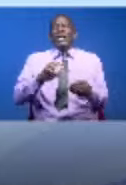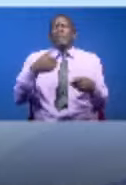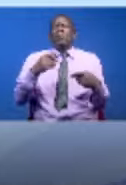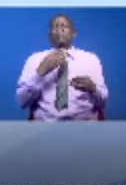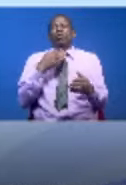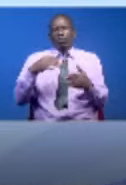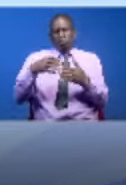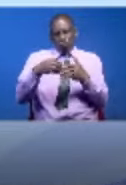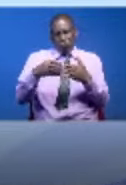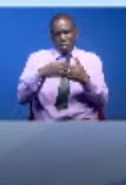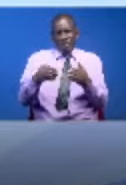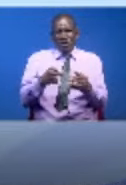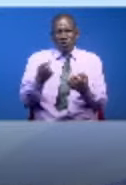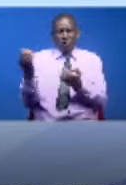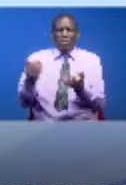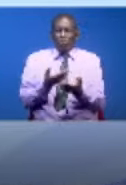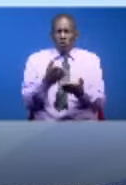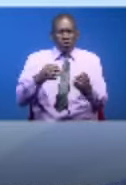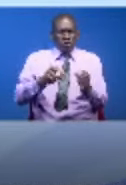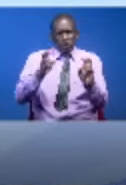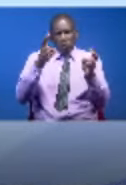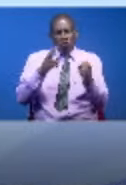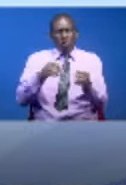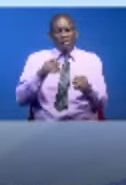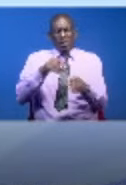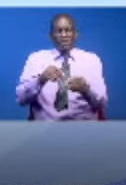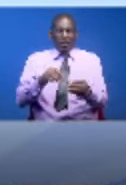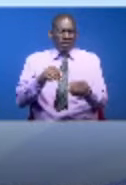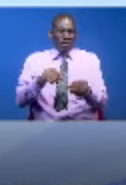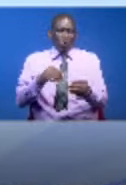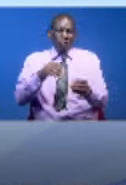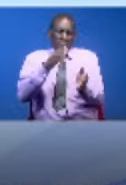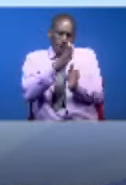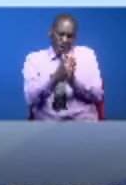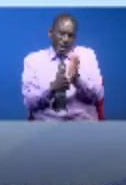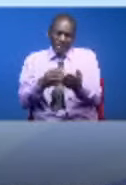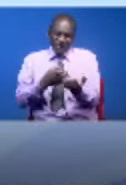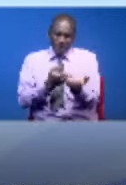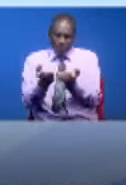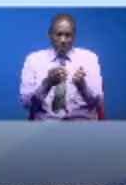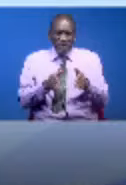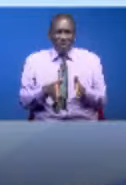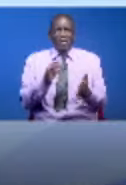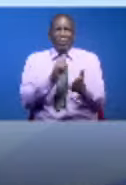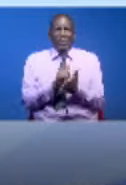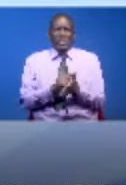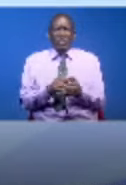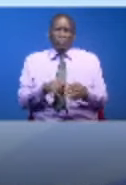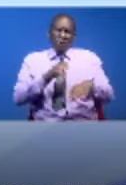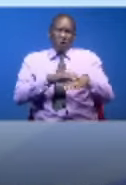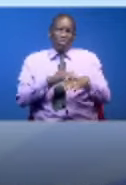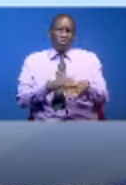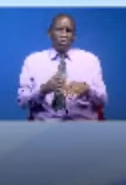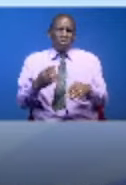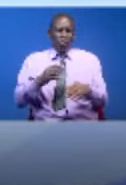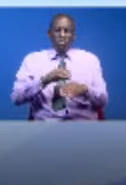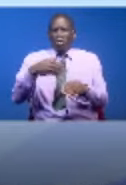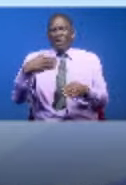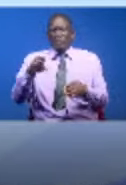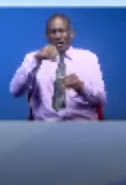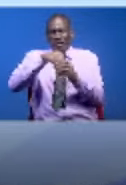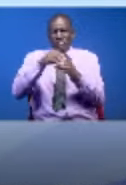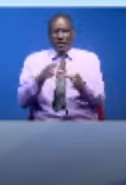have to bring in those capabilities that we have in-house to ensure that we can package the transaction in a manner that makes it then appealing to outside investors to